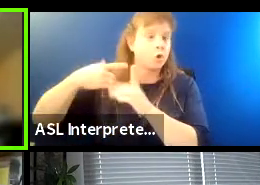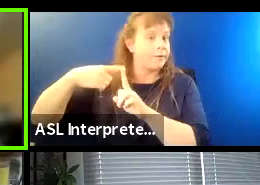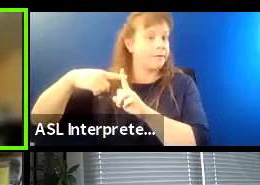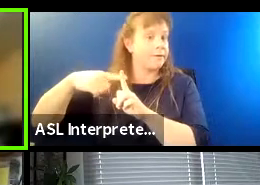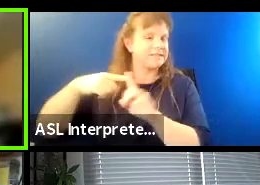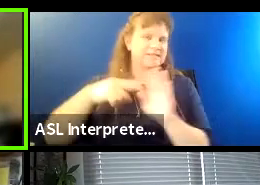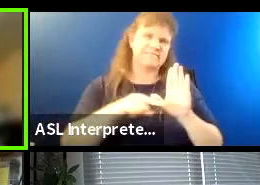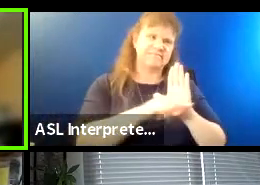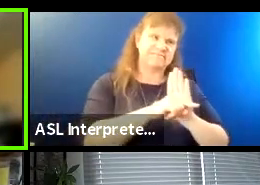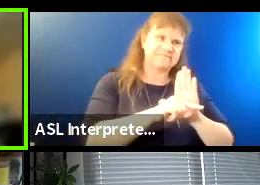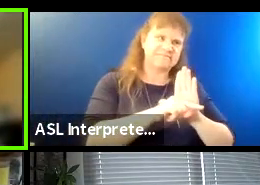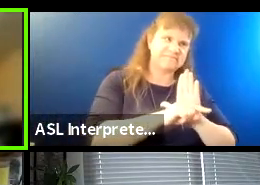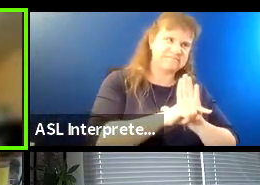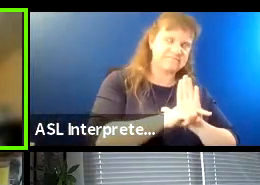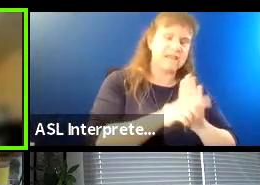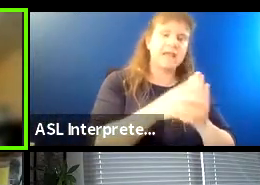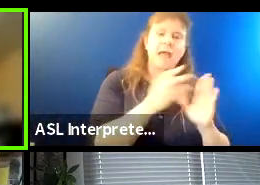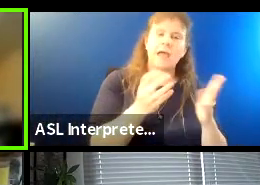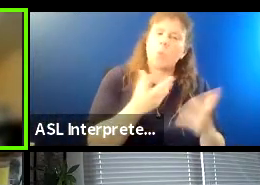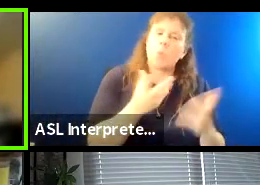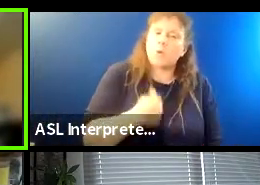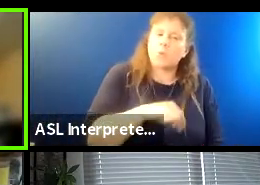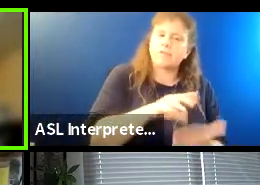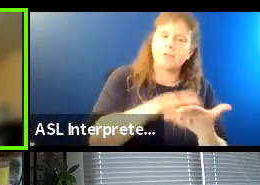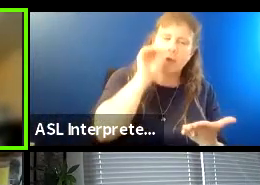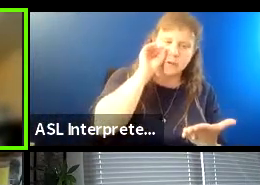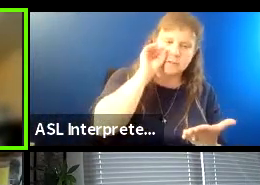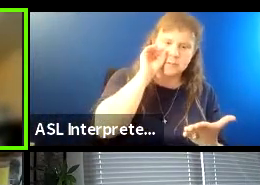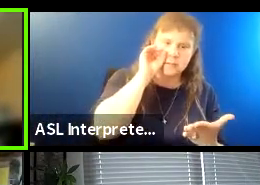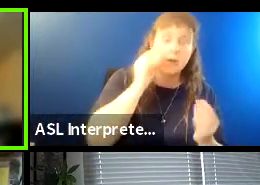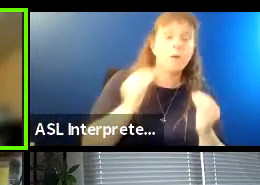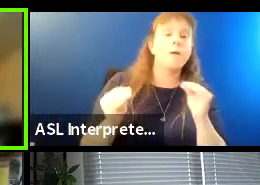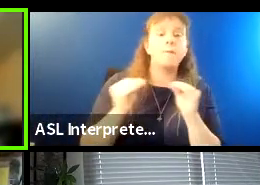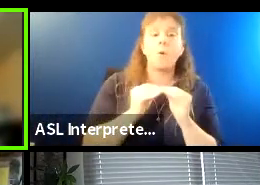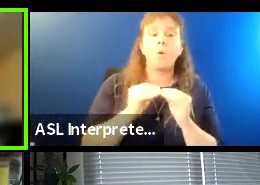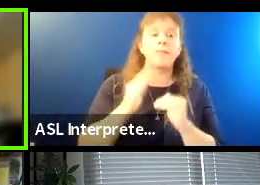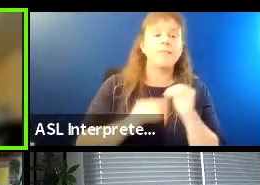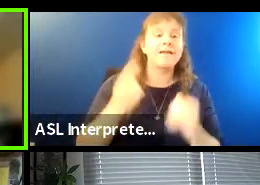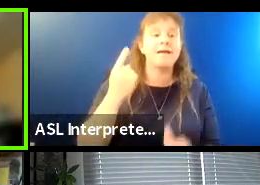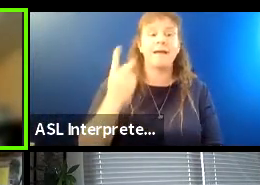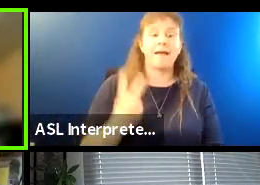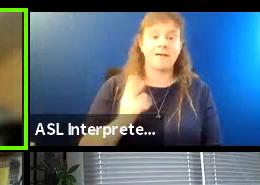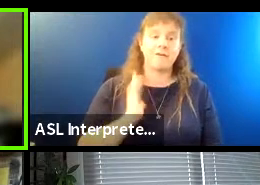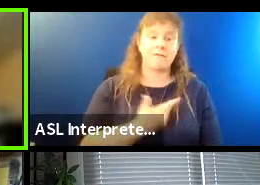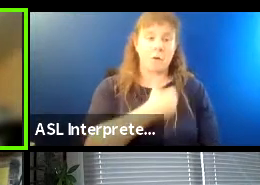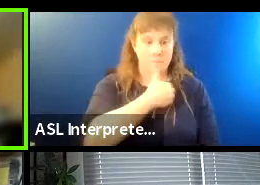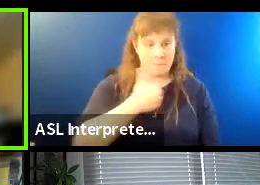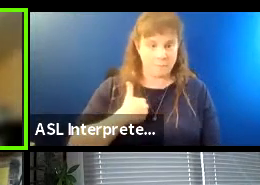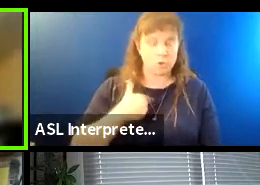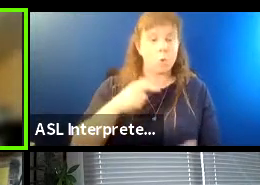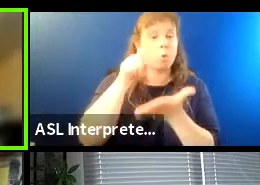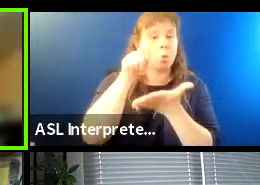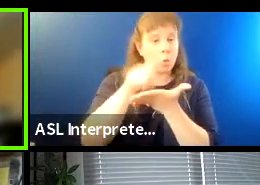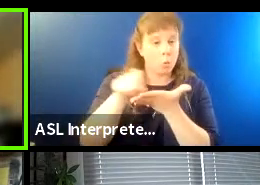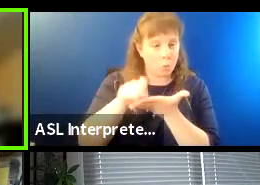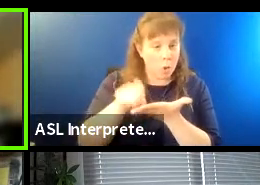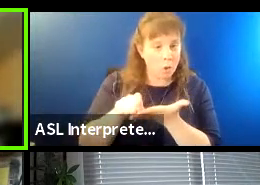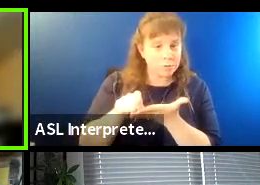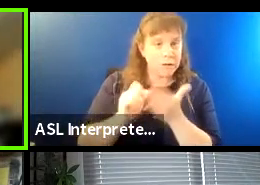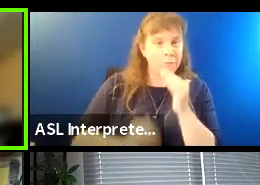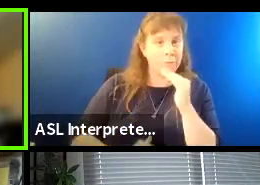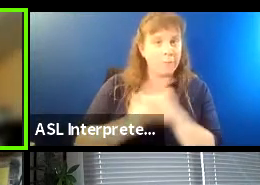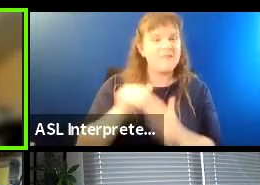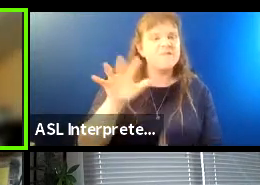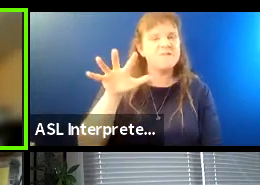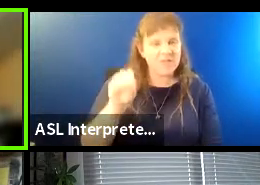good, and the lessons learned. More than half of our members wrote what amounted to 50 pages